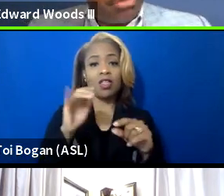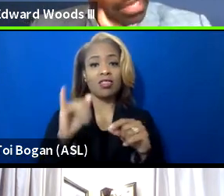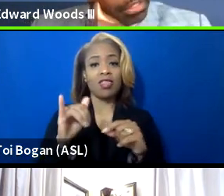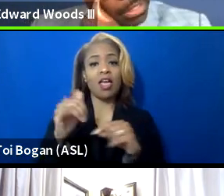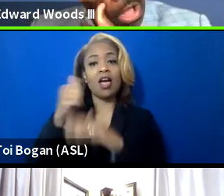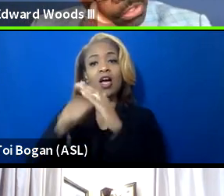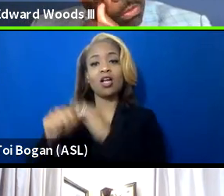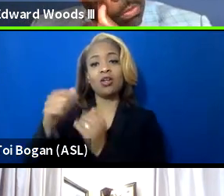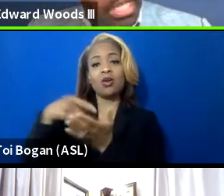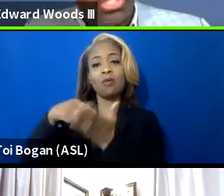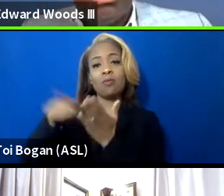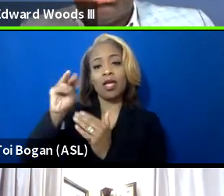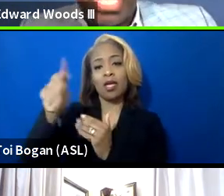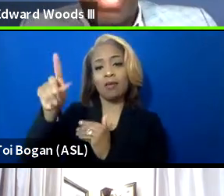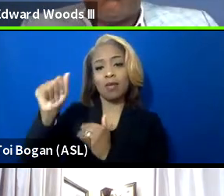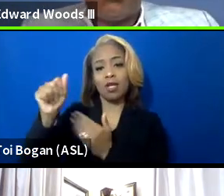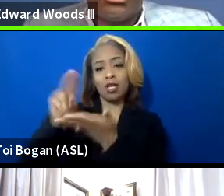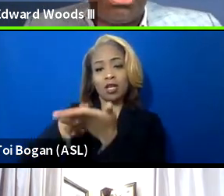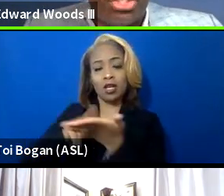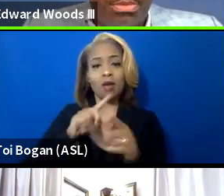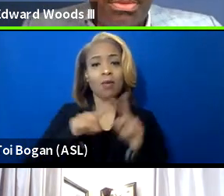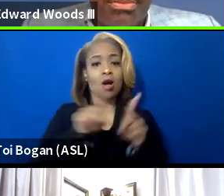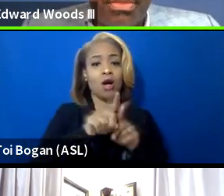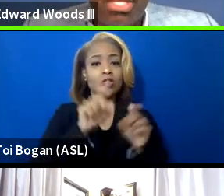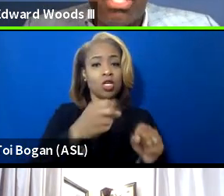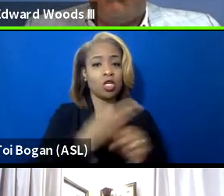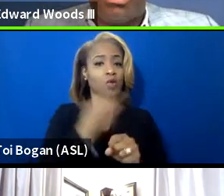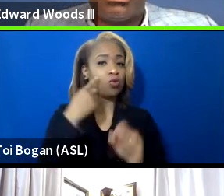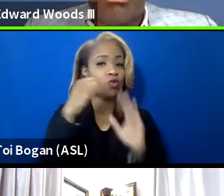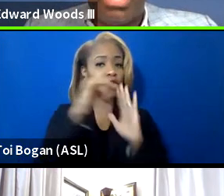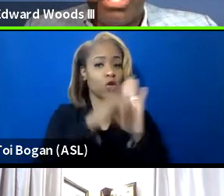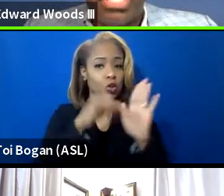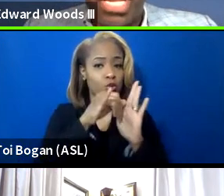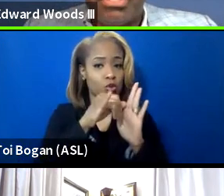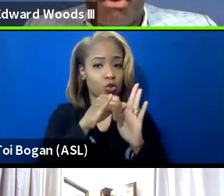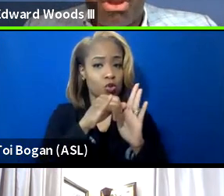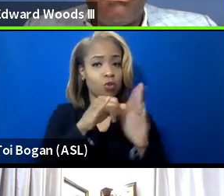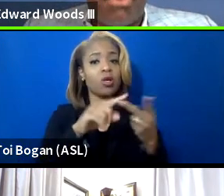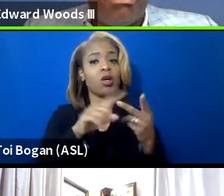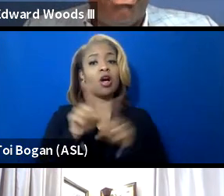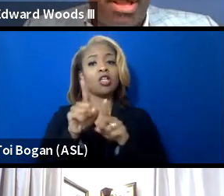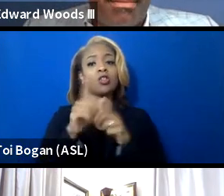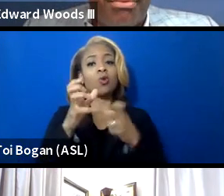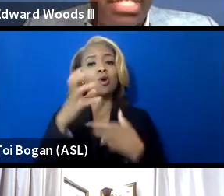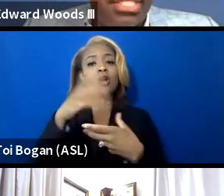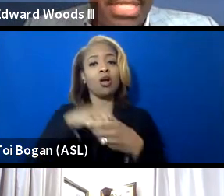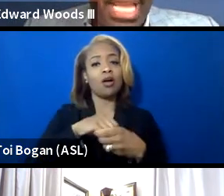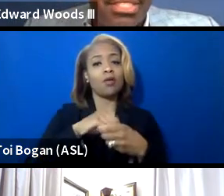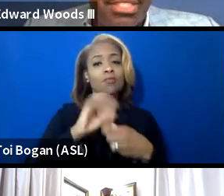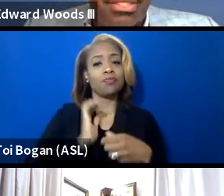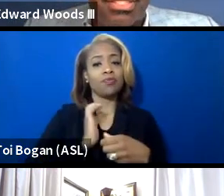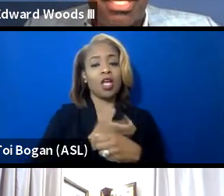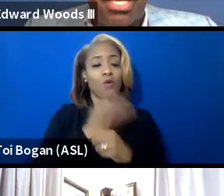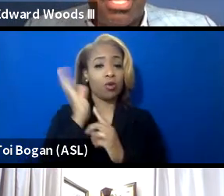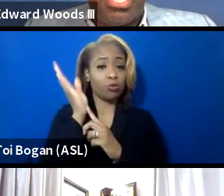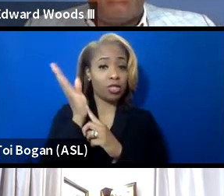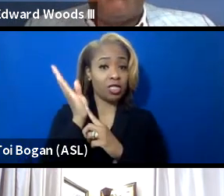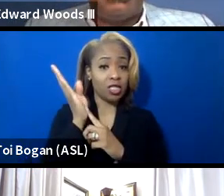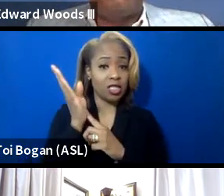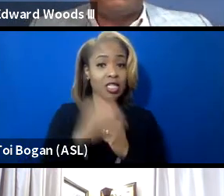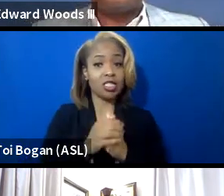media contract, but also we could use that for YouTube. We also want to use that as a part of our